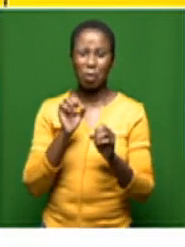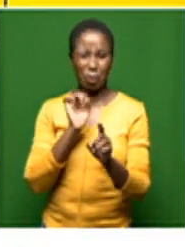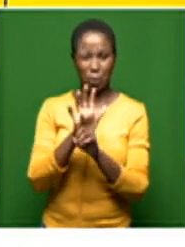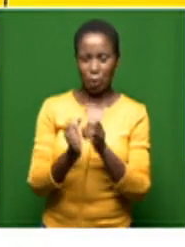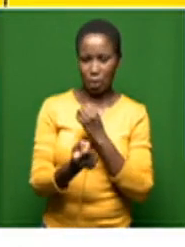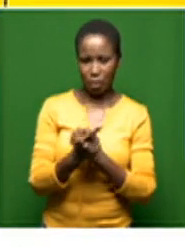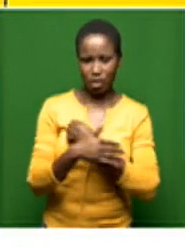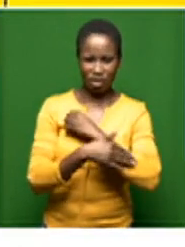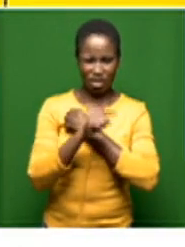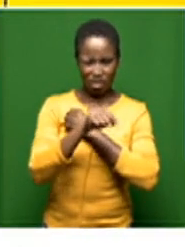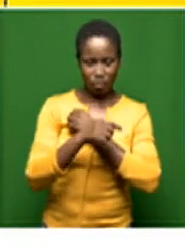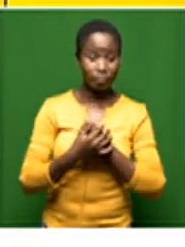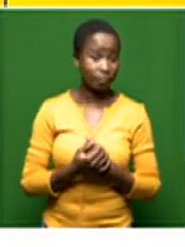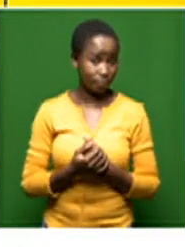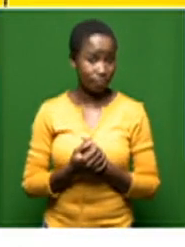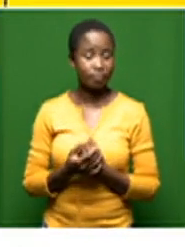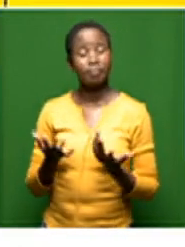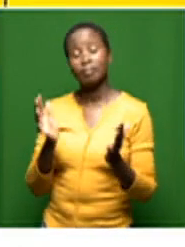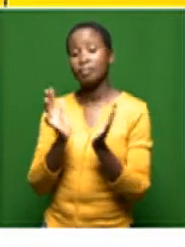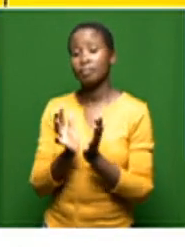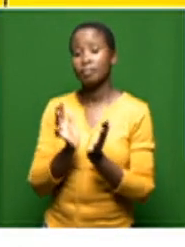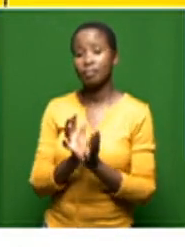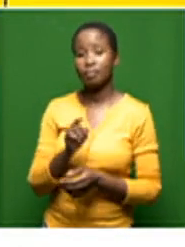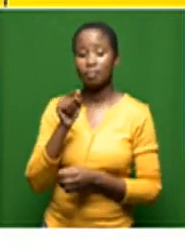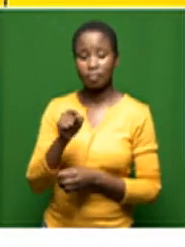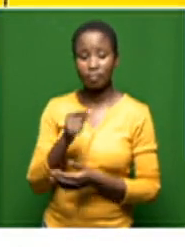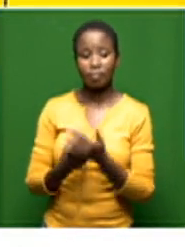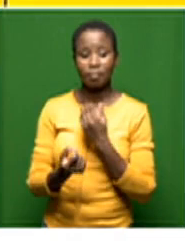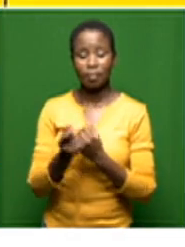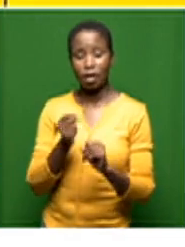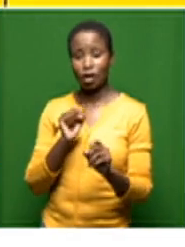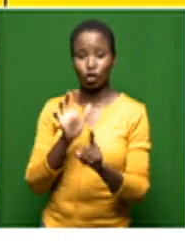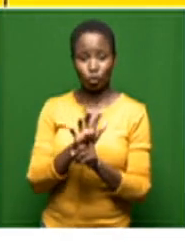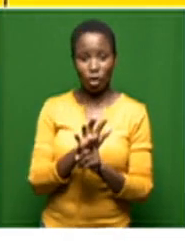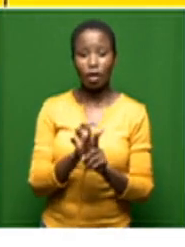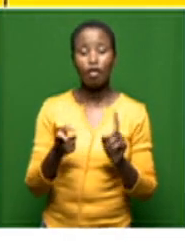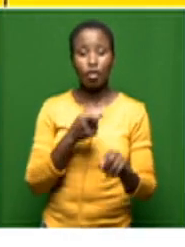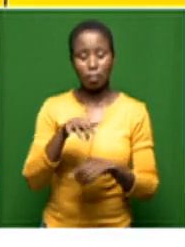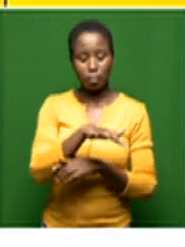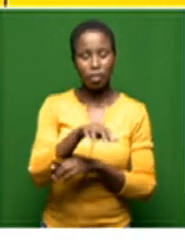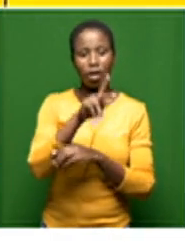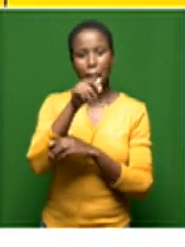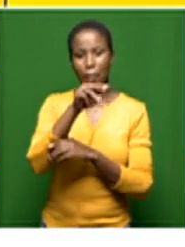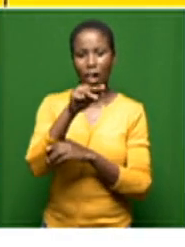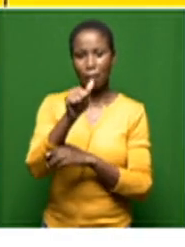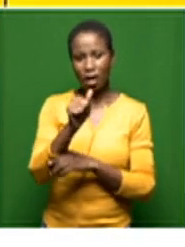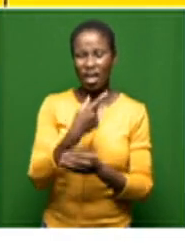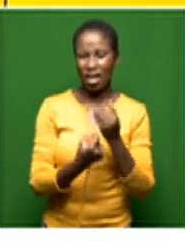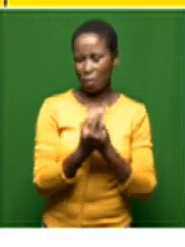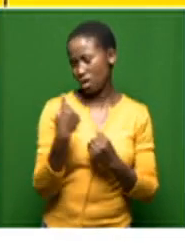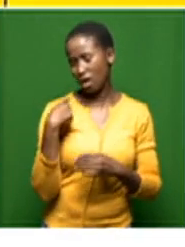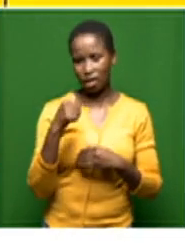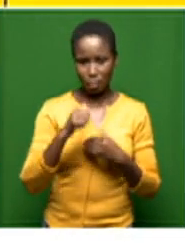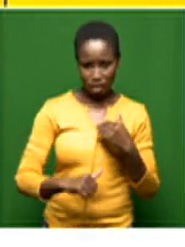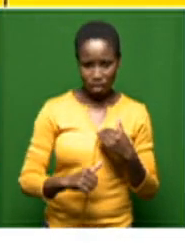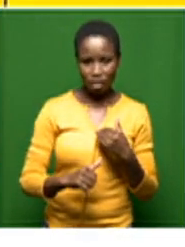country. This meeting, of course, after insurgents attacked the strategic town of Palma last month, and the country